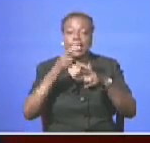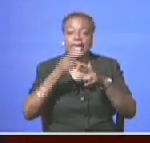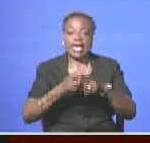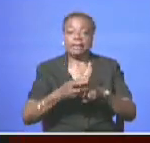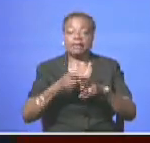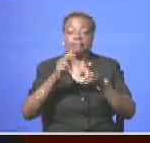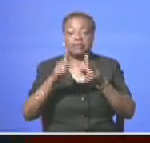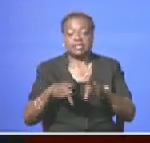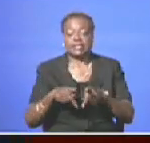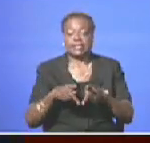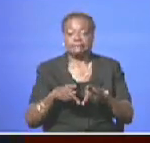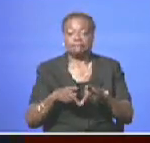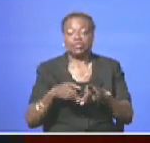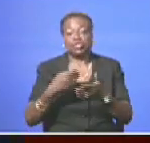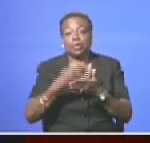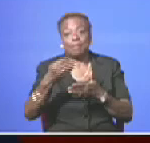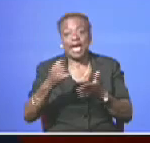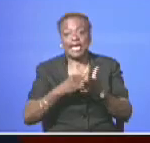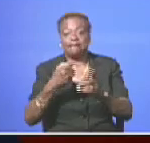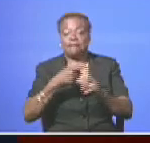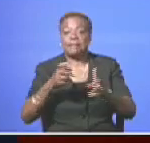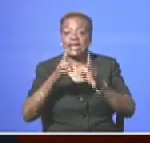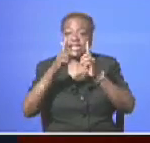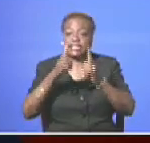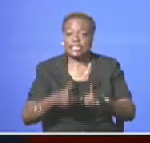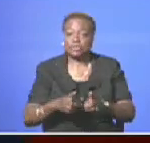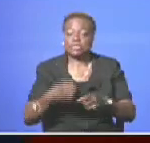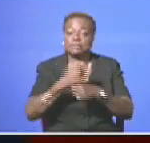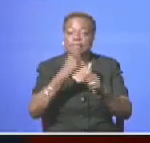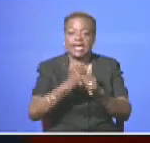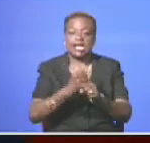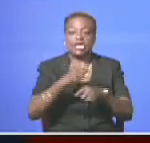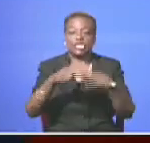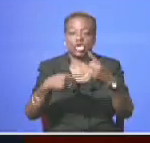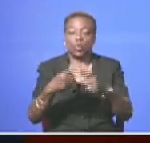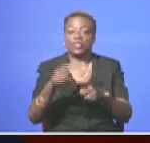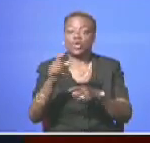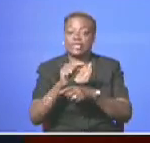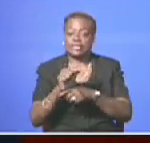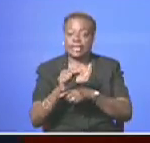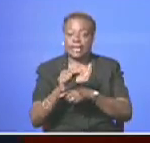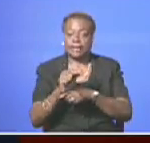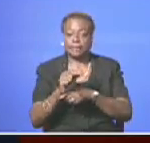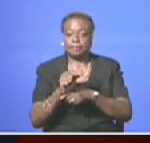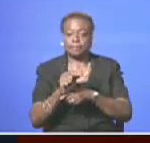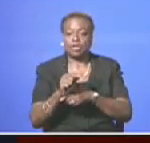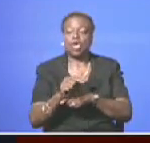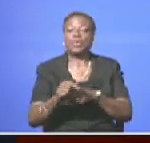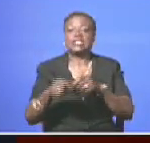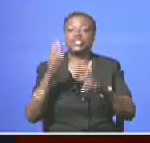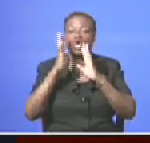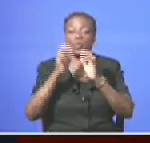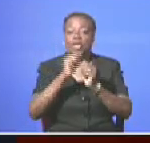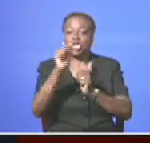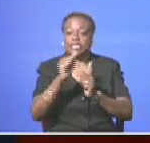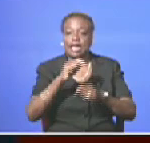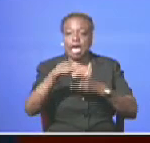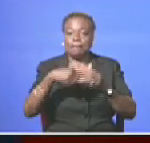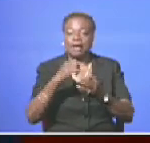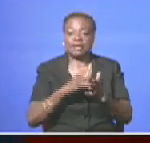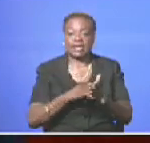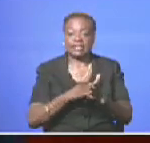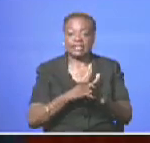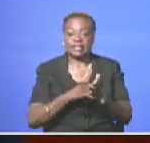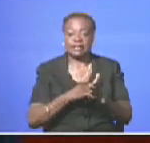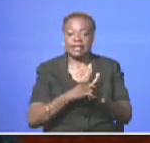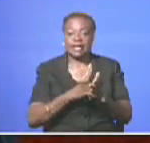for these engines. And so a decision was made to go with Wärtsilä. In the meantime, what we did speak to Wärtsilä about was the fact that a